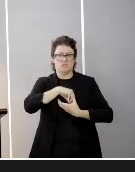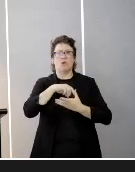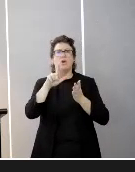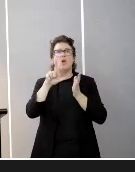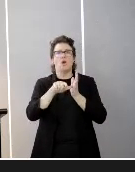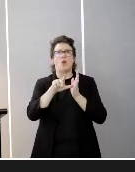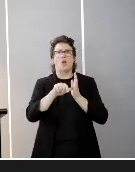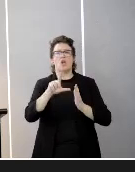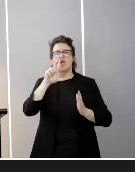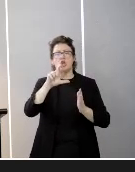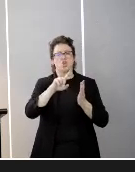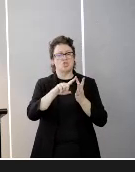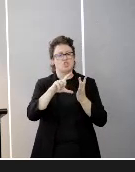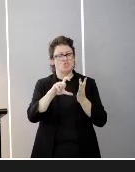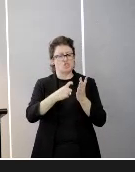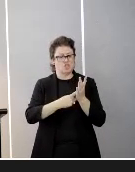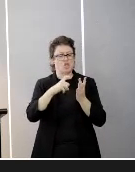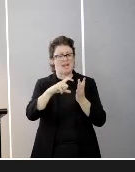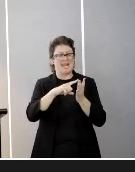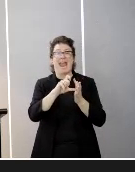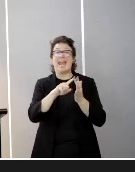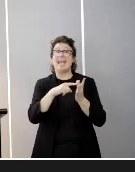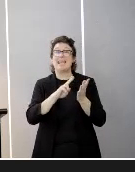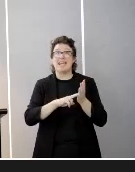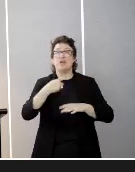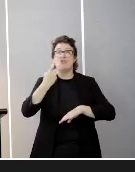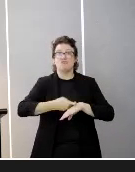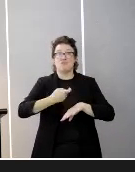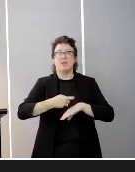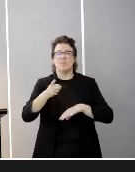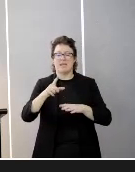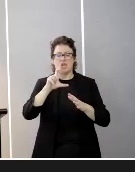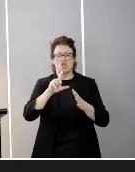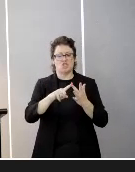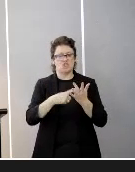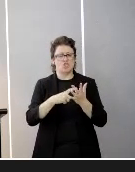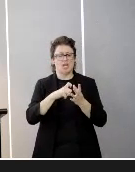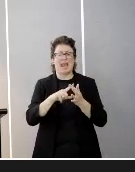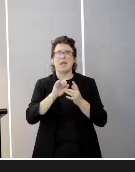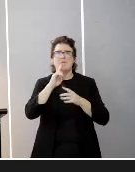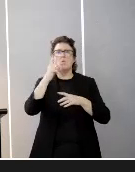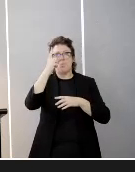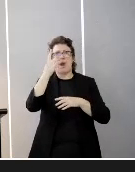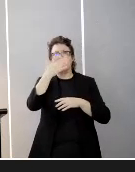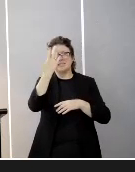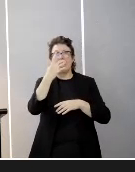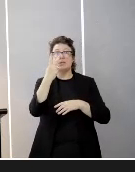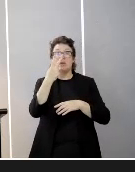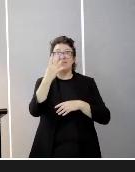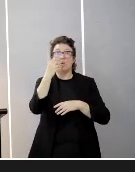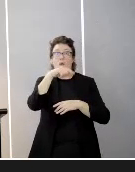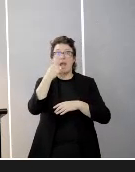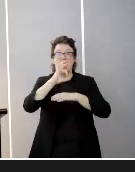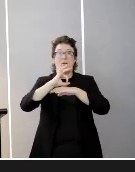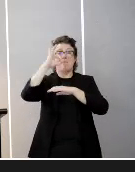We call them circadian rhythms. And circadian means around a day. So we live on a 24-hour planet.